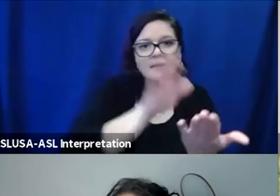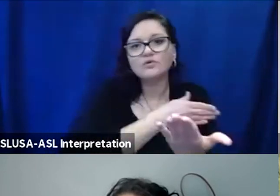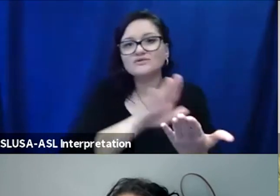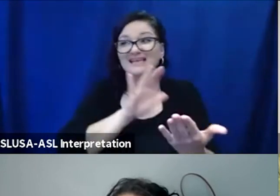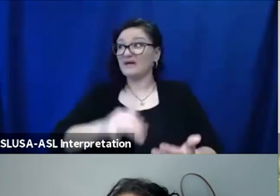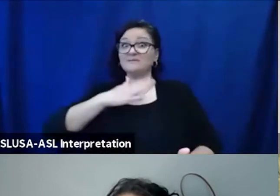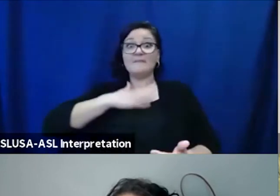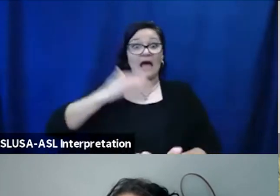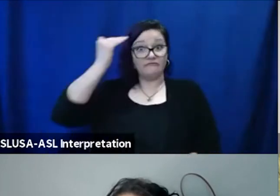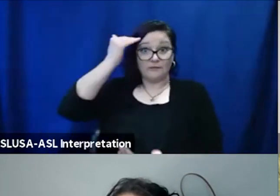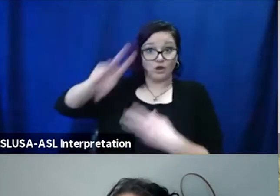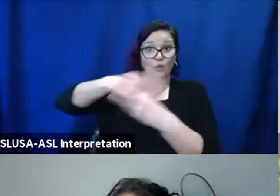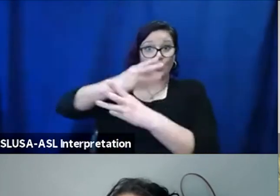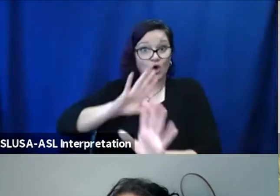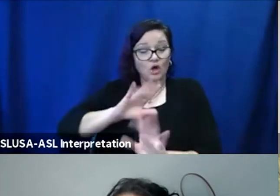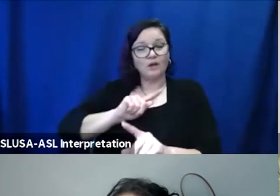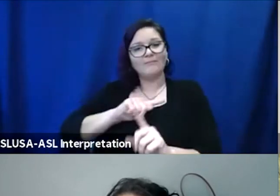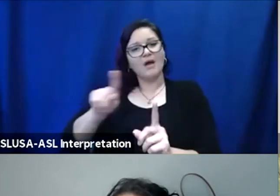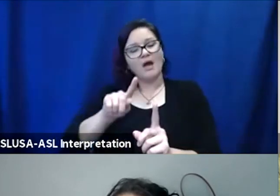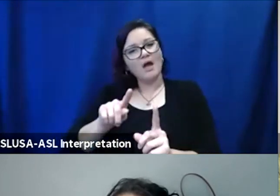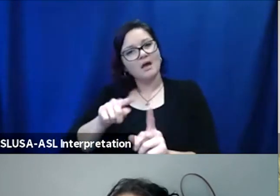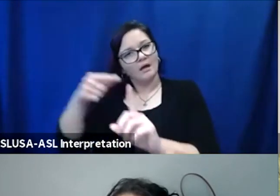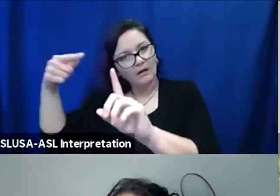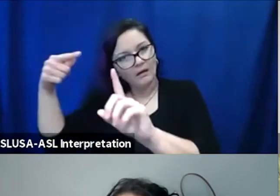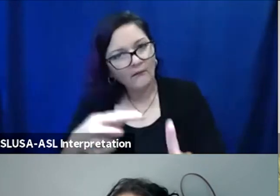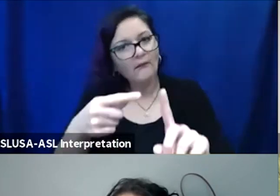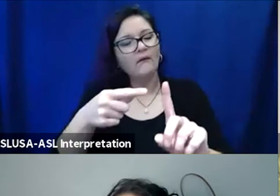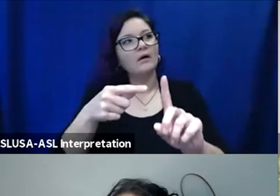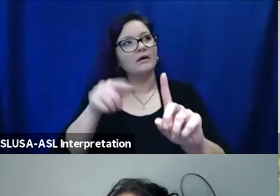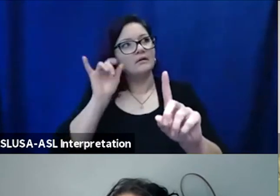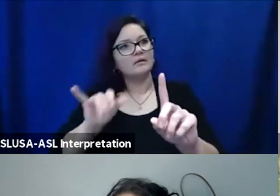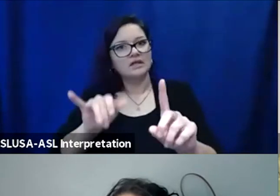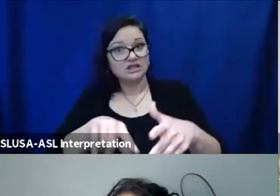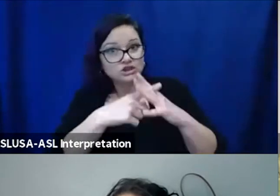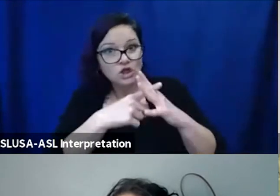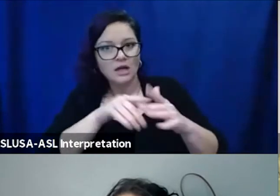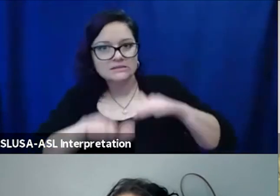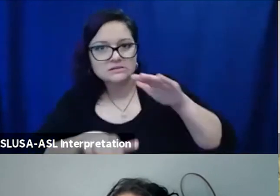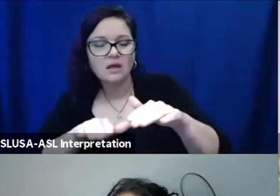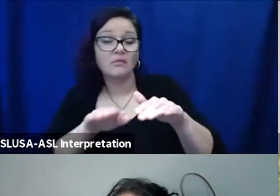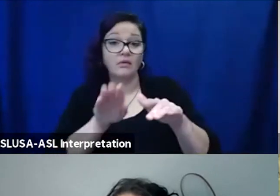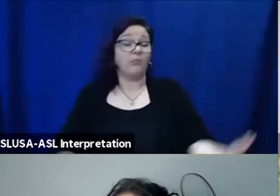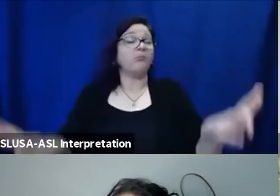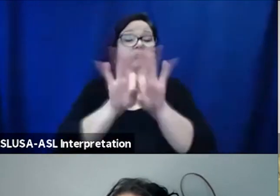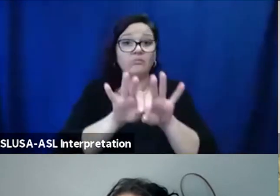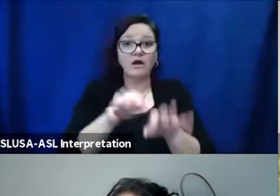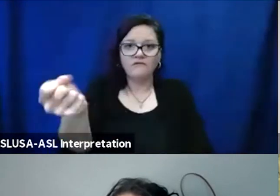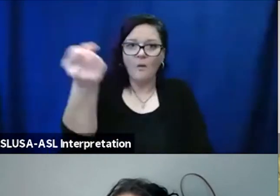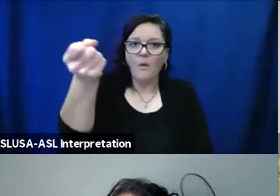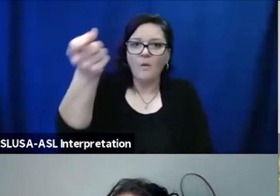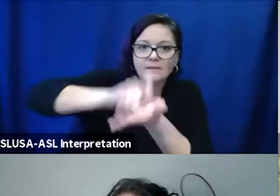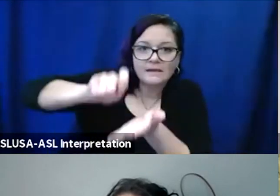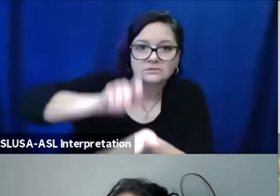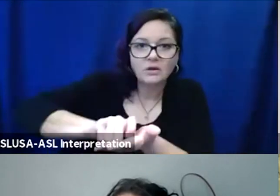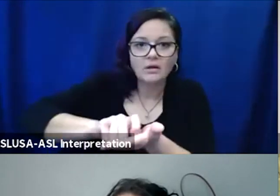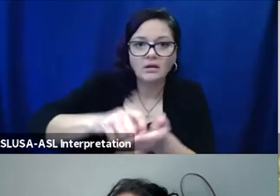It was really the very, very important, in many instances, beginning steps of holding a pencil, drawing a